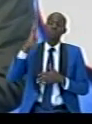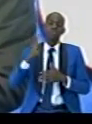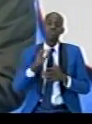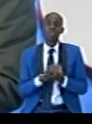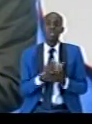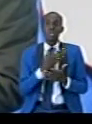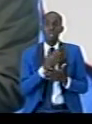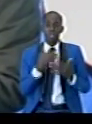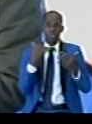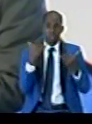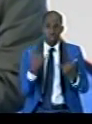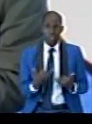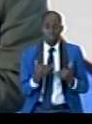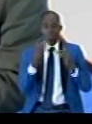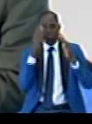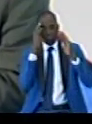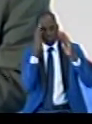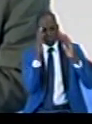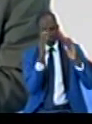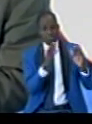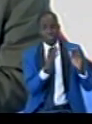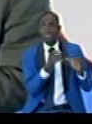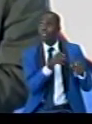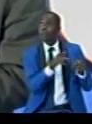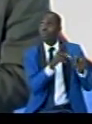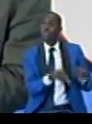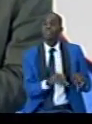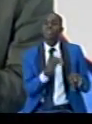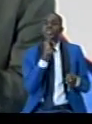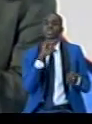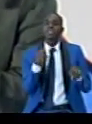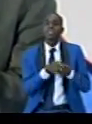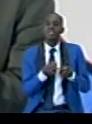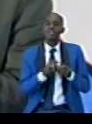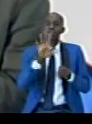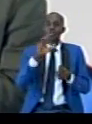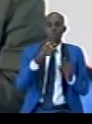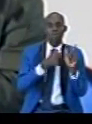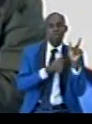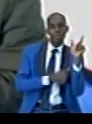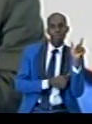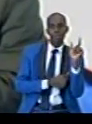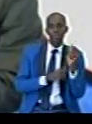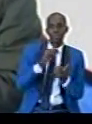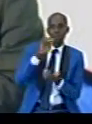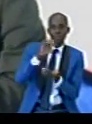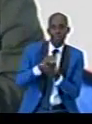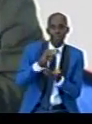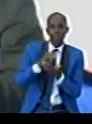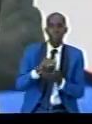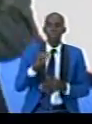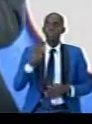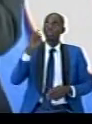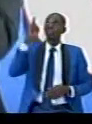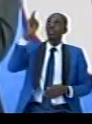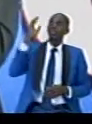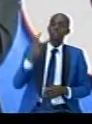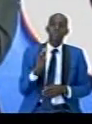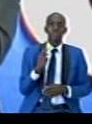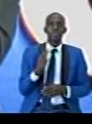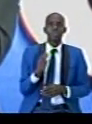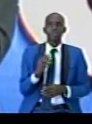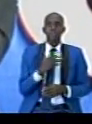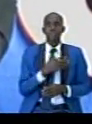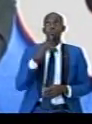he is your mini God. And she is your present God. God will say,